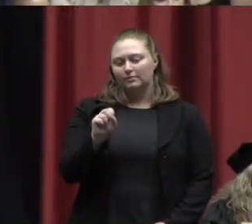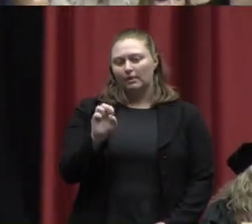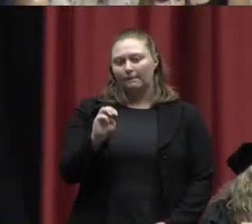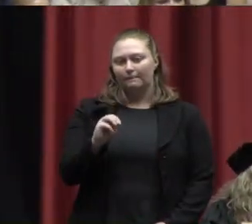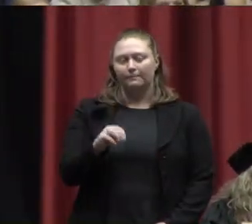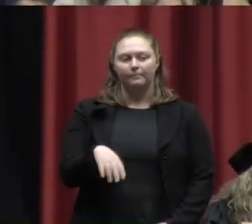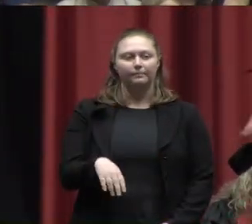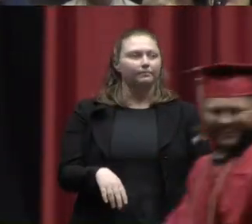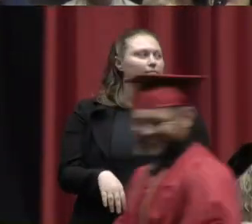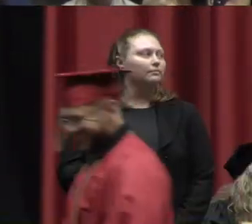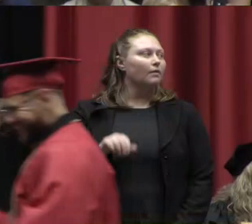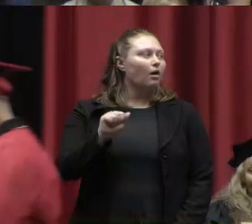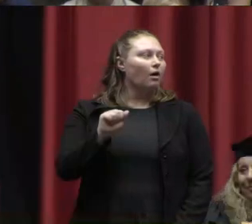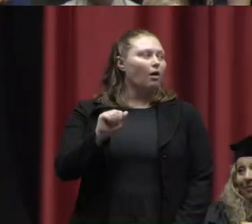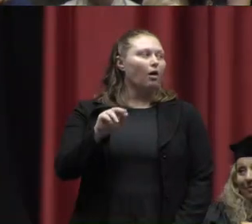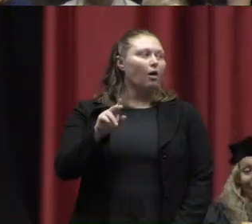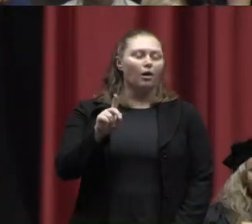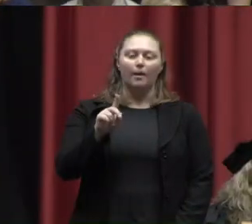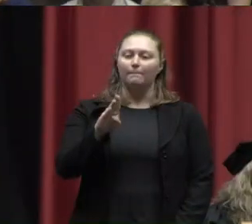Audrey Medina.